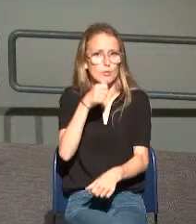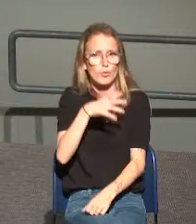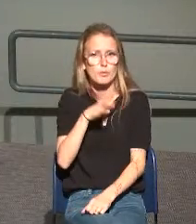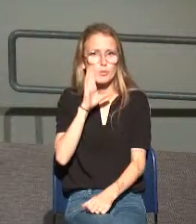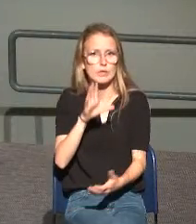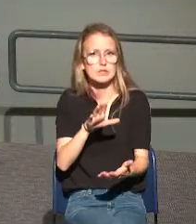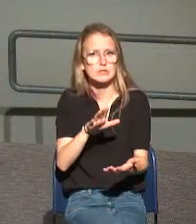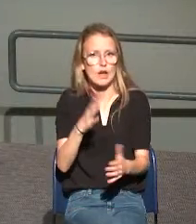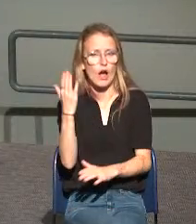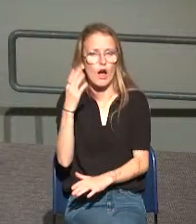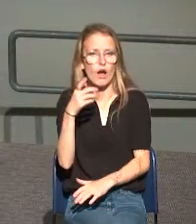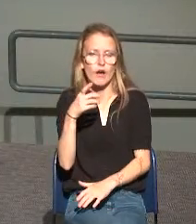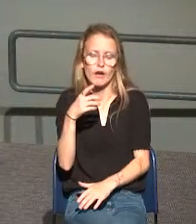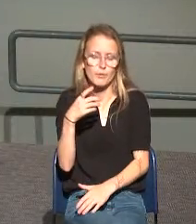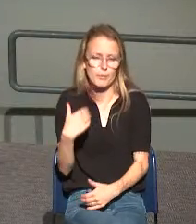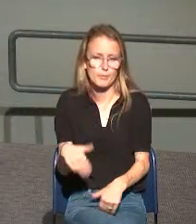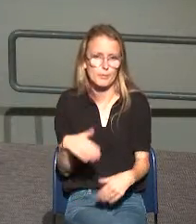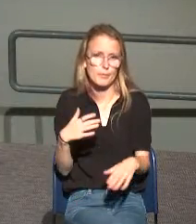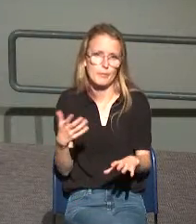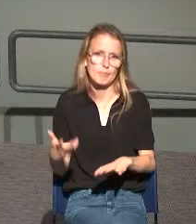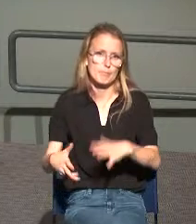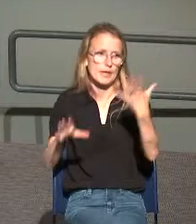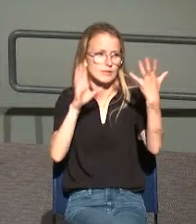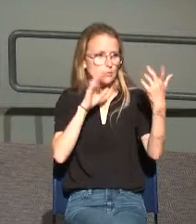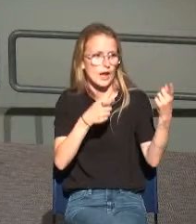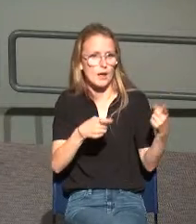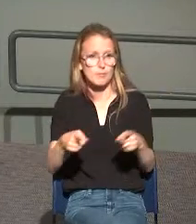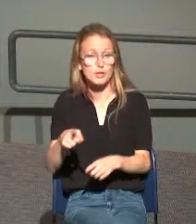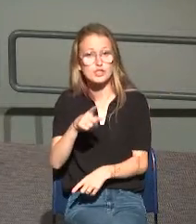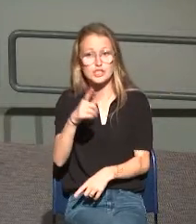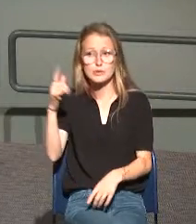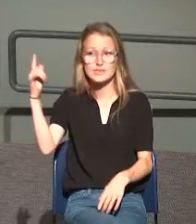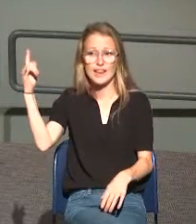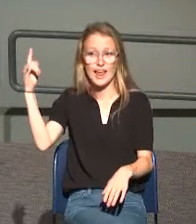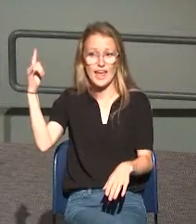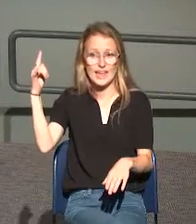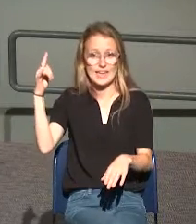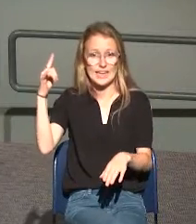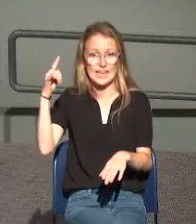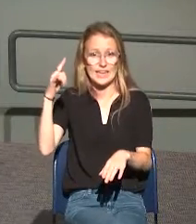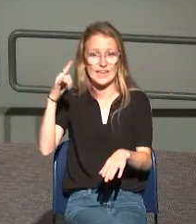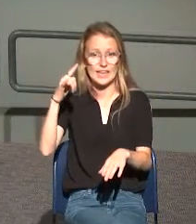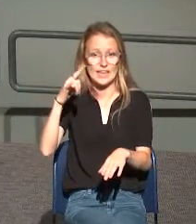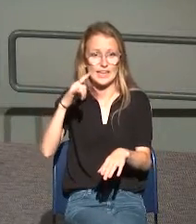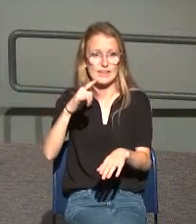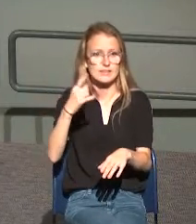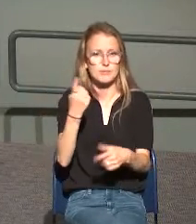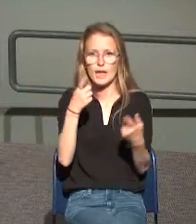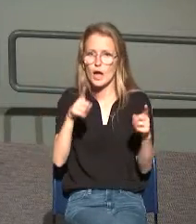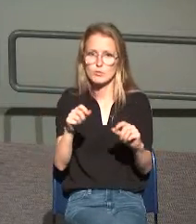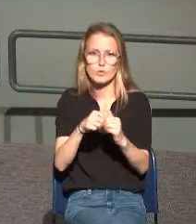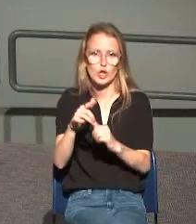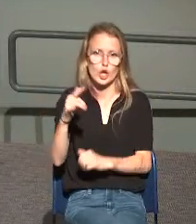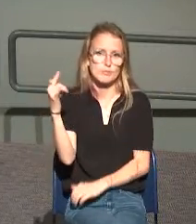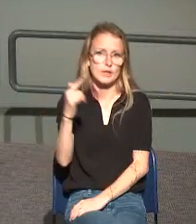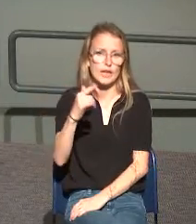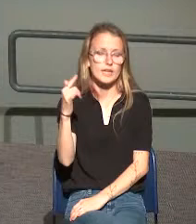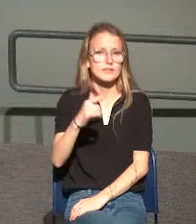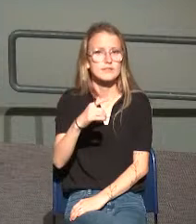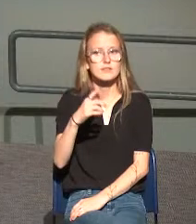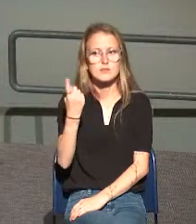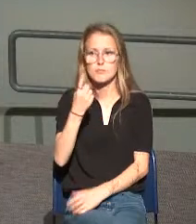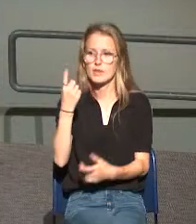break loose. And she was coming in for a landing. She was on approach. Something happened with the aircraft. Her backseater